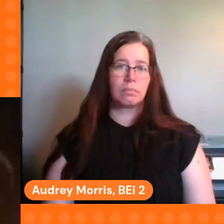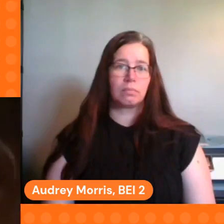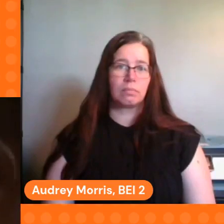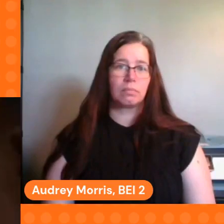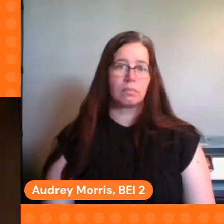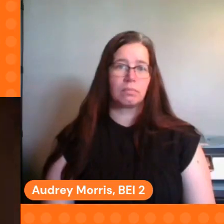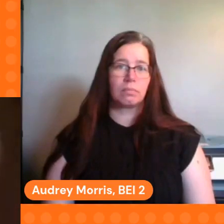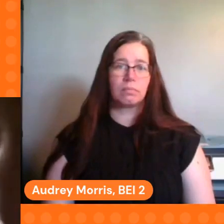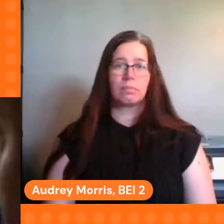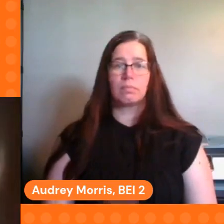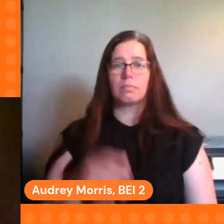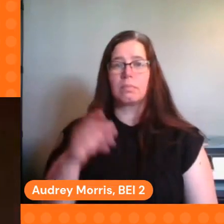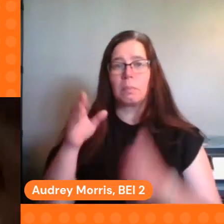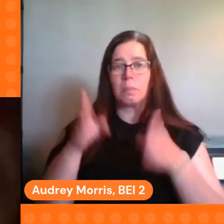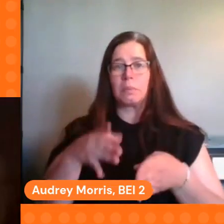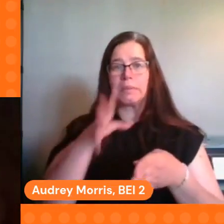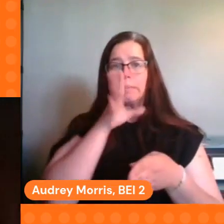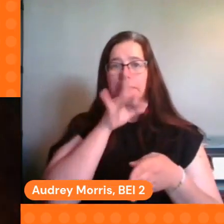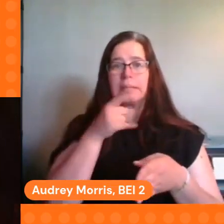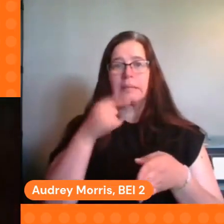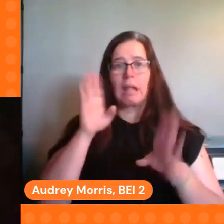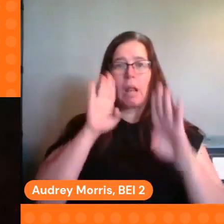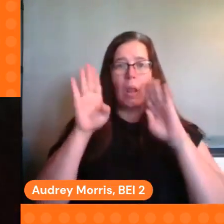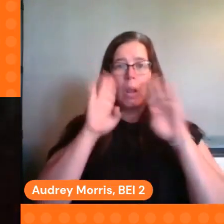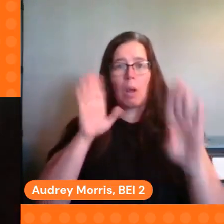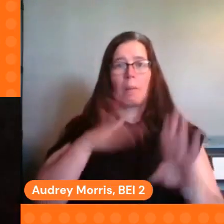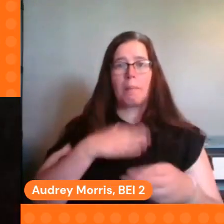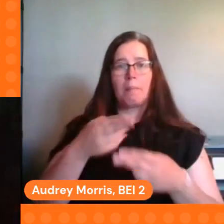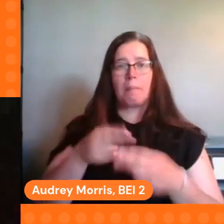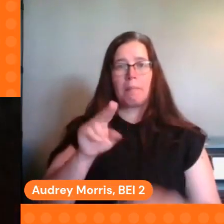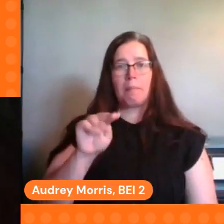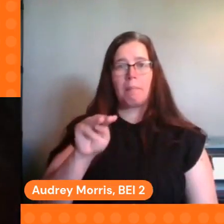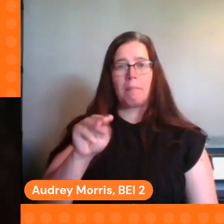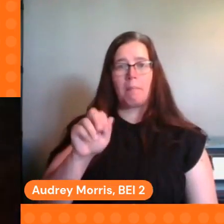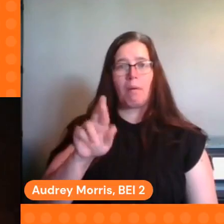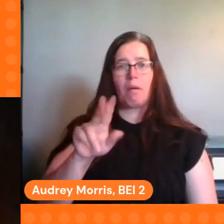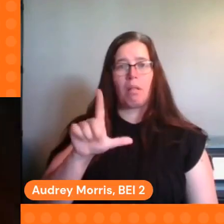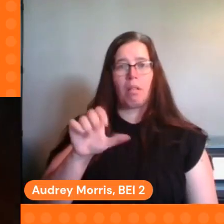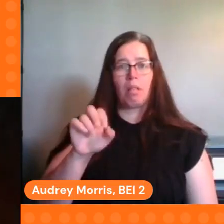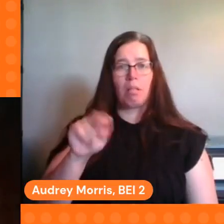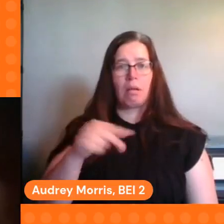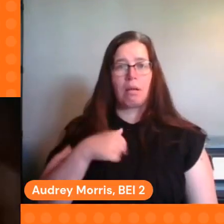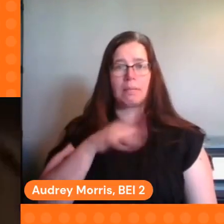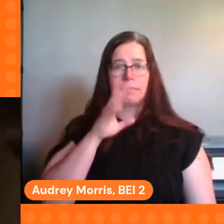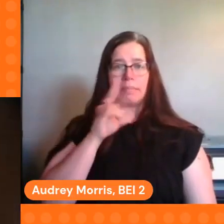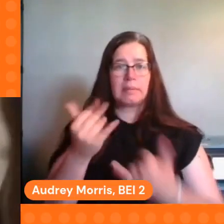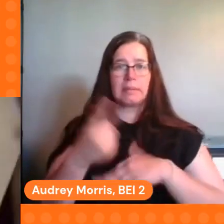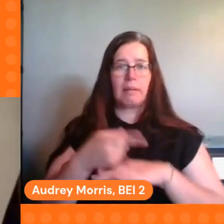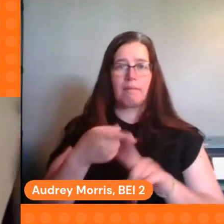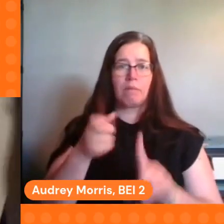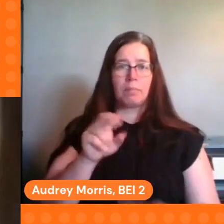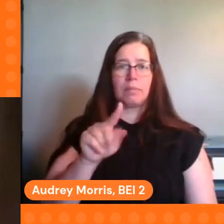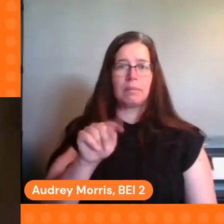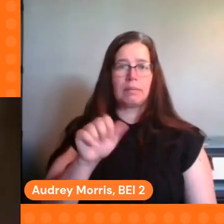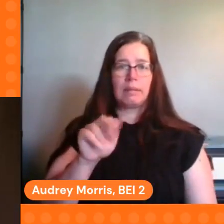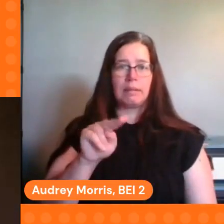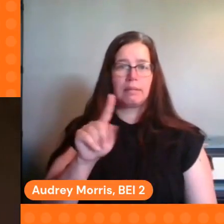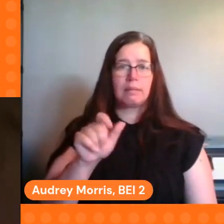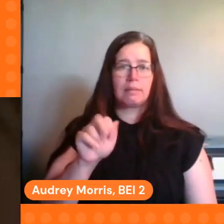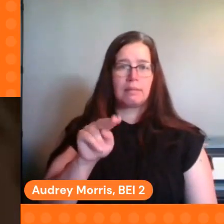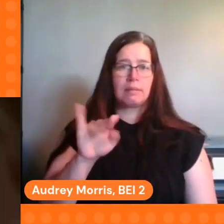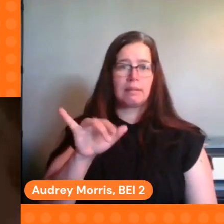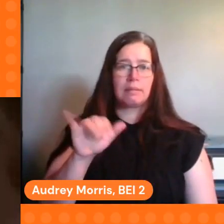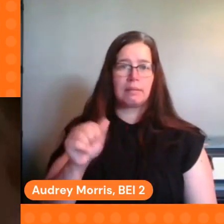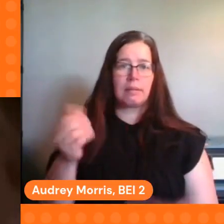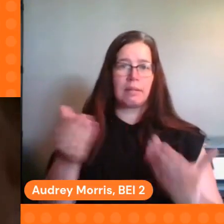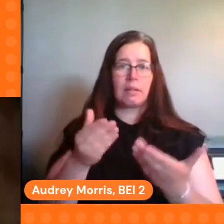Hello everyone, my name is Malon Kakoti and I'm speaking today from Tanzania, here at Jengaham,